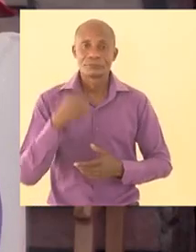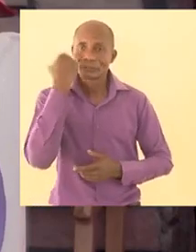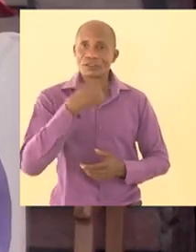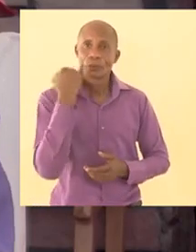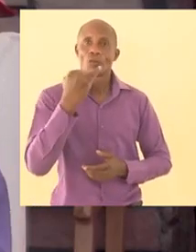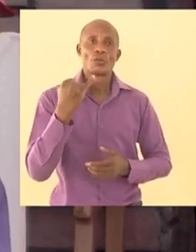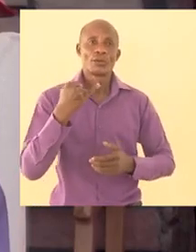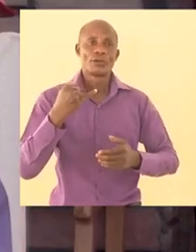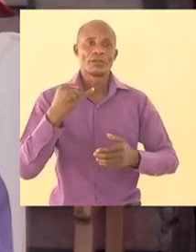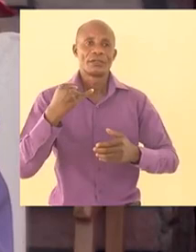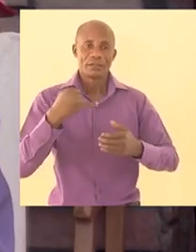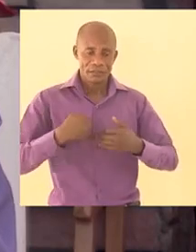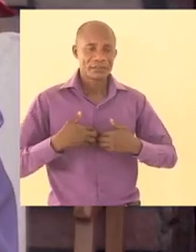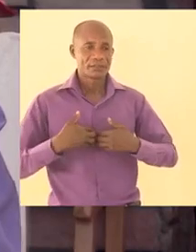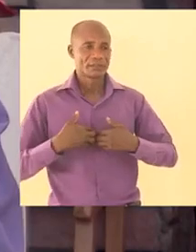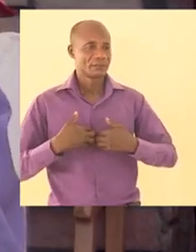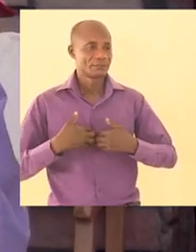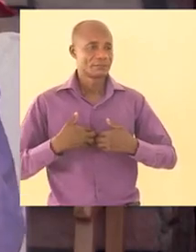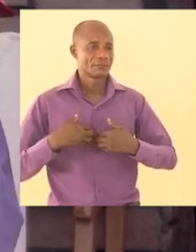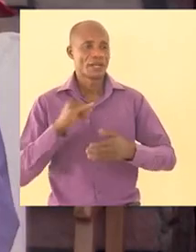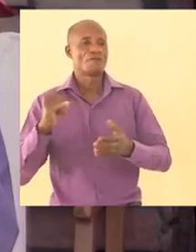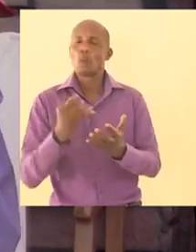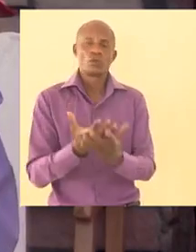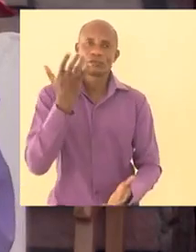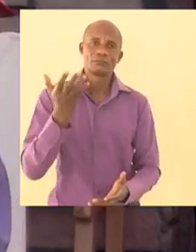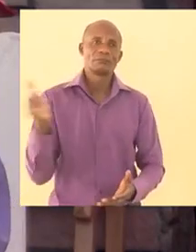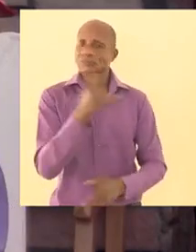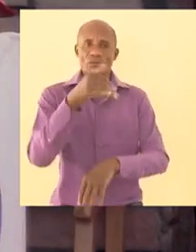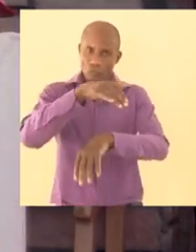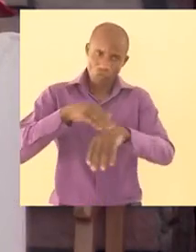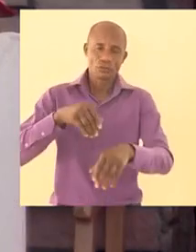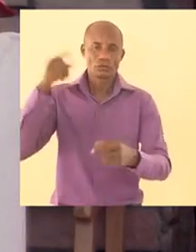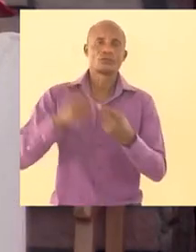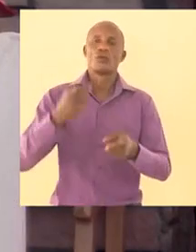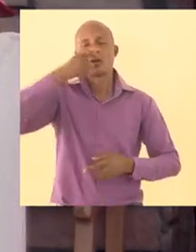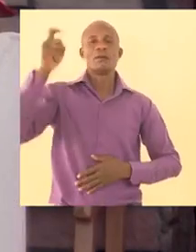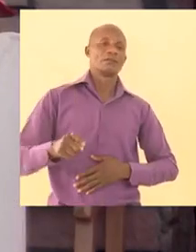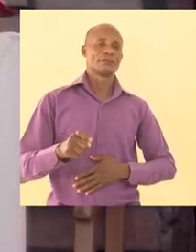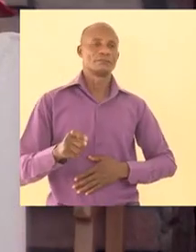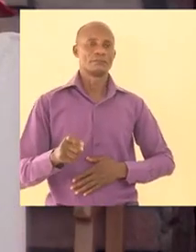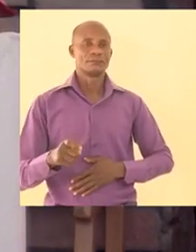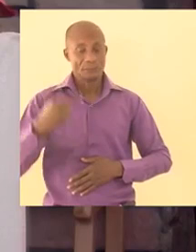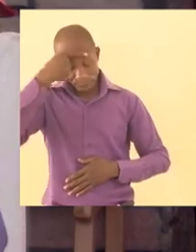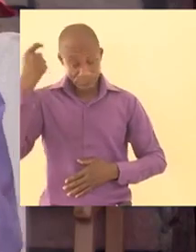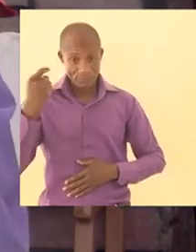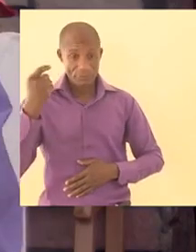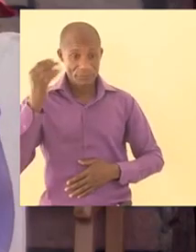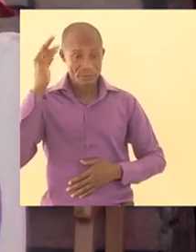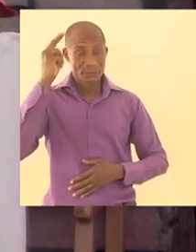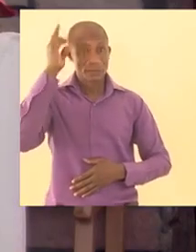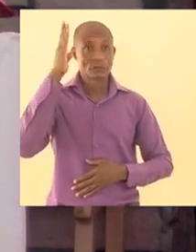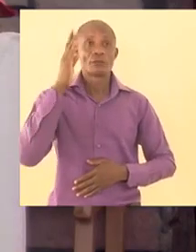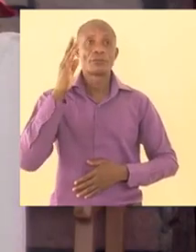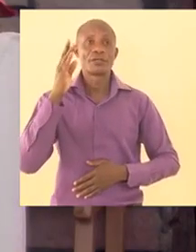Who is flaunting riches. Of course he will be called to order. Such a leader will be called to order. Because he will be living, he